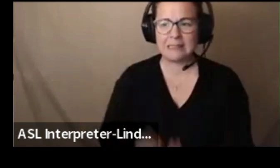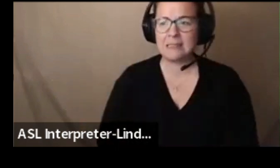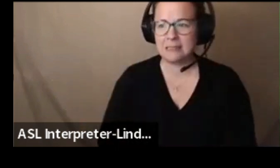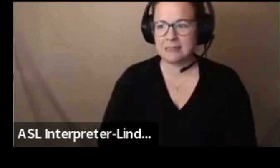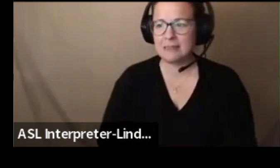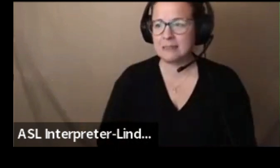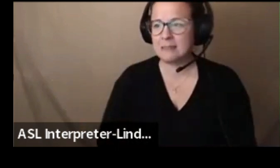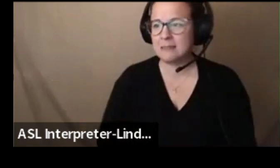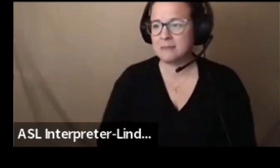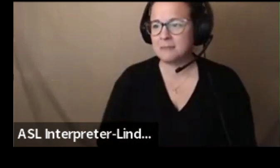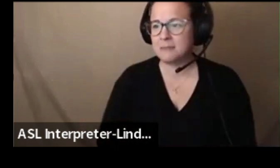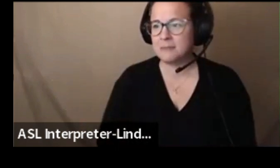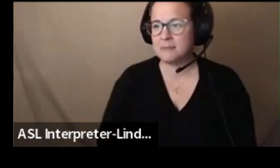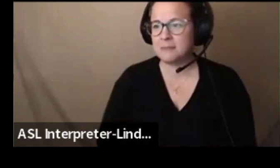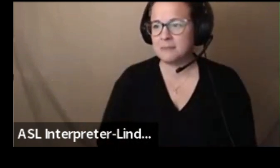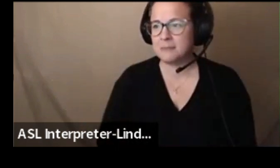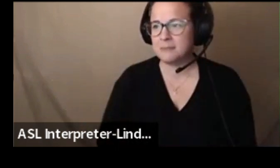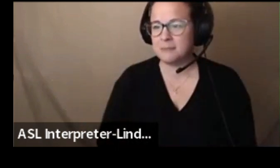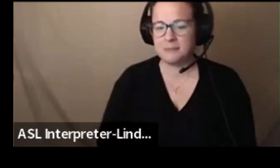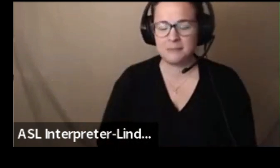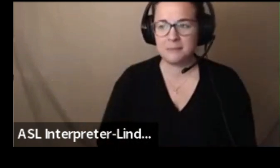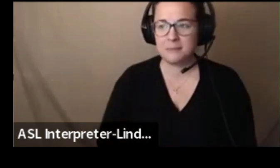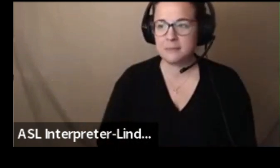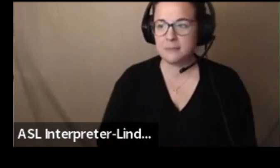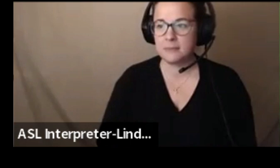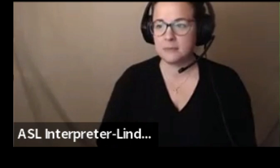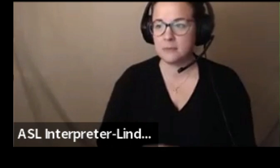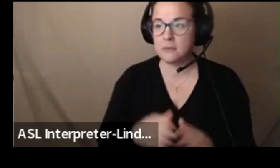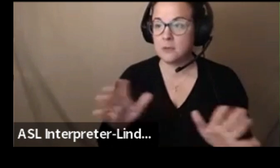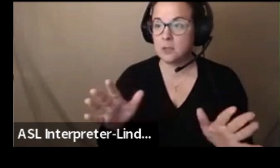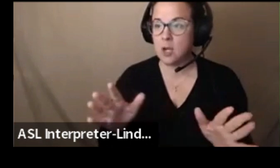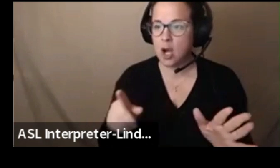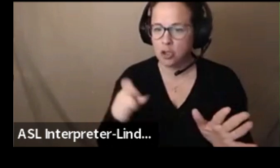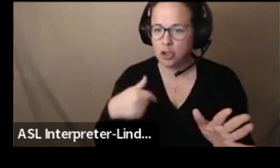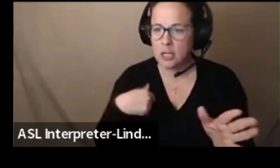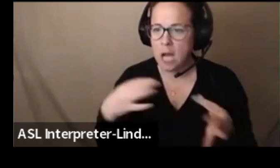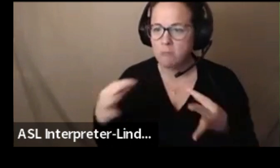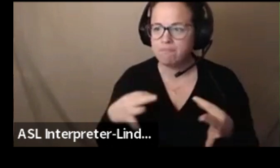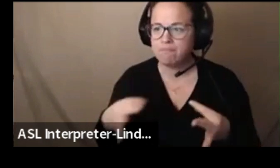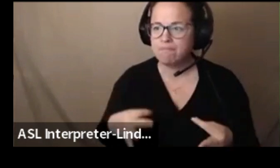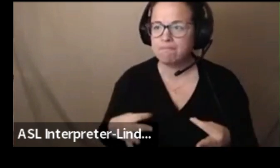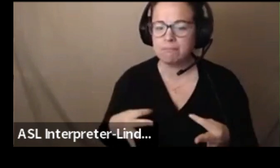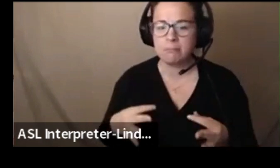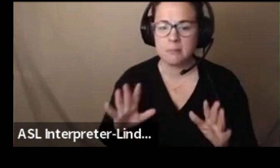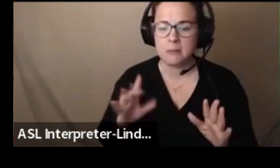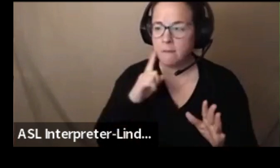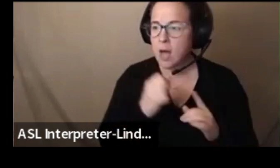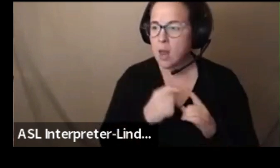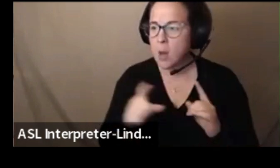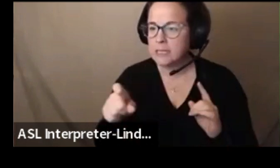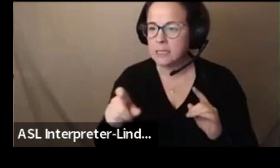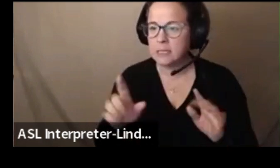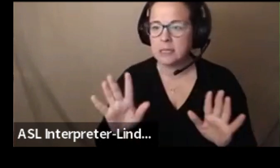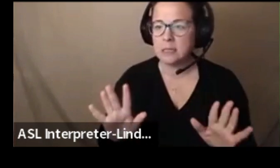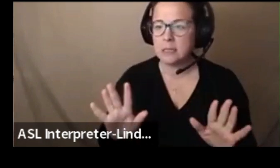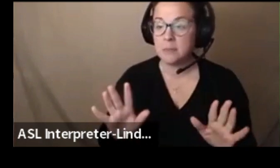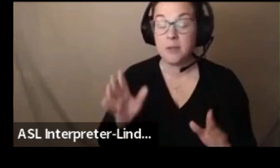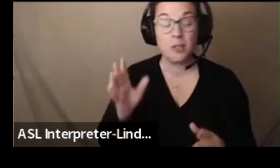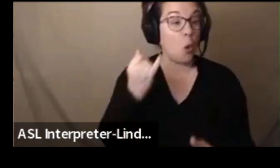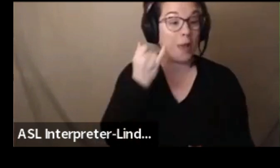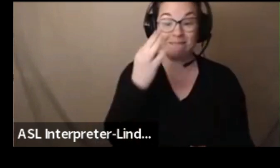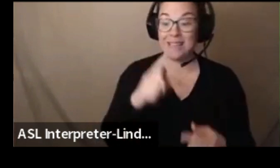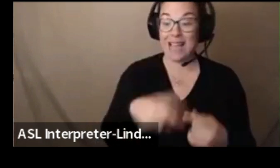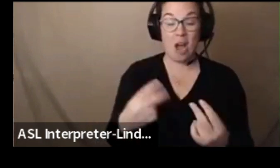just for anybody, do I need to do a little description? Of course. So for anybody who cannot see